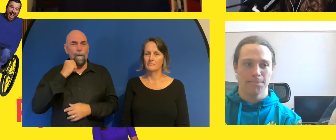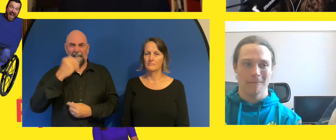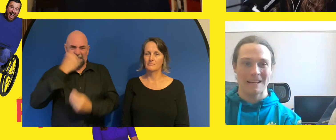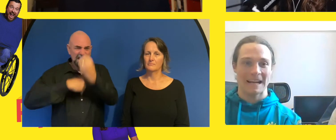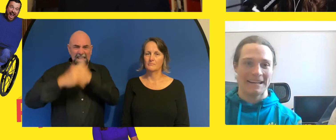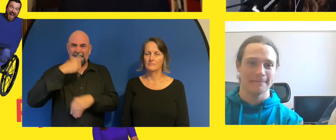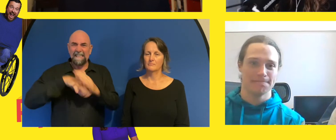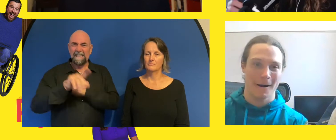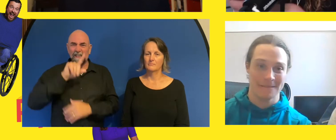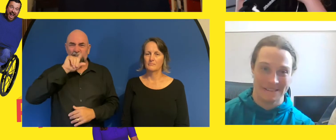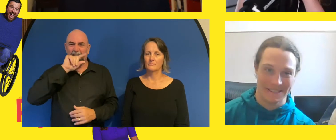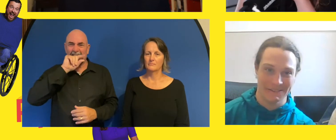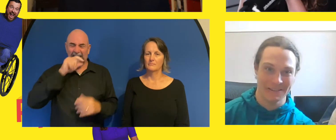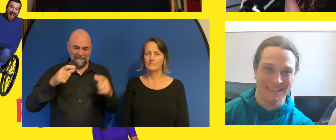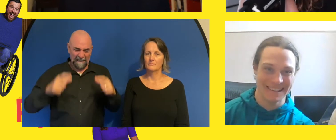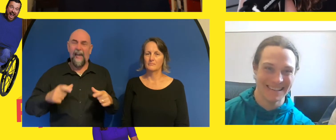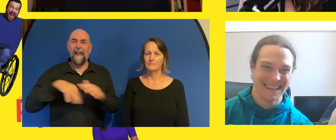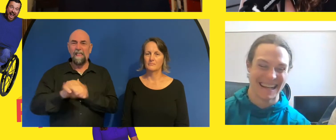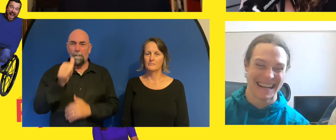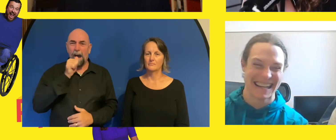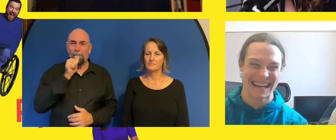Oh, probably eat a pub schnitzel.